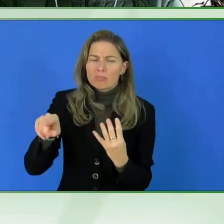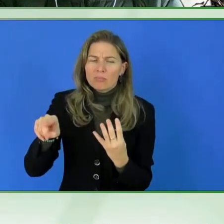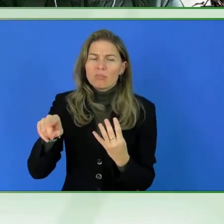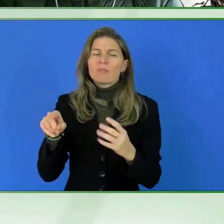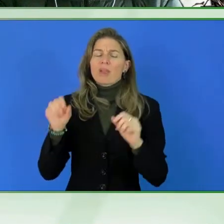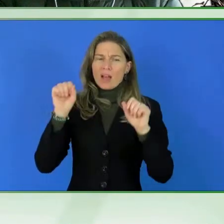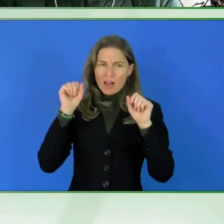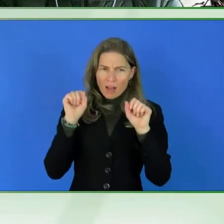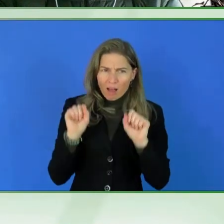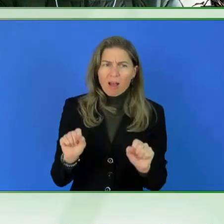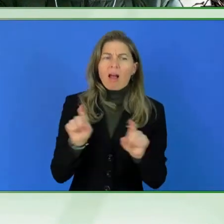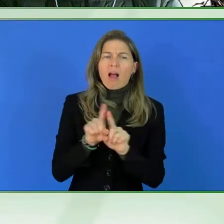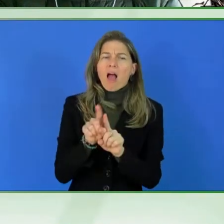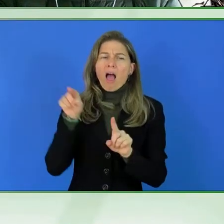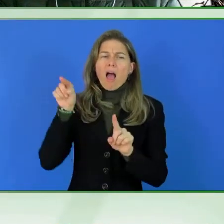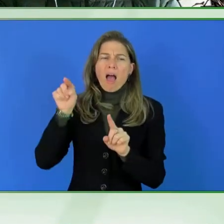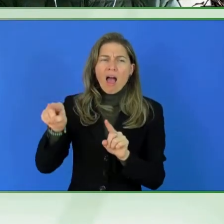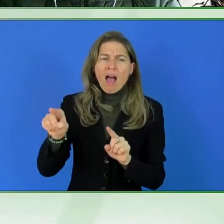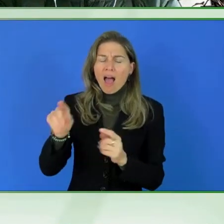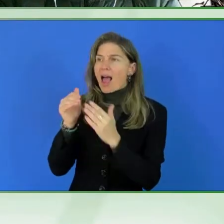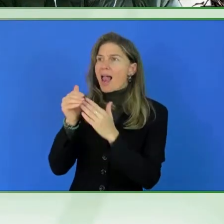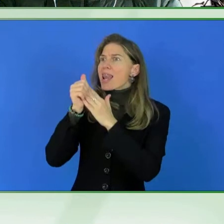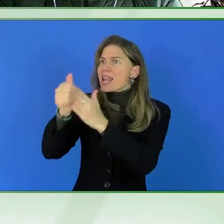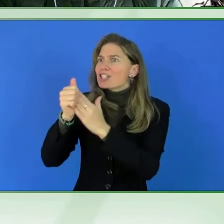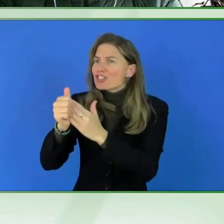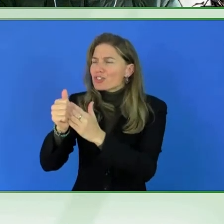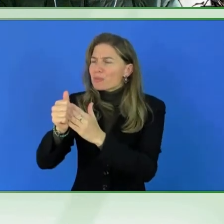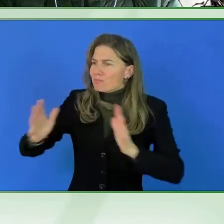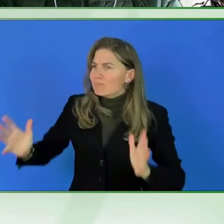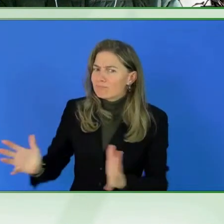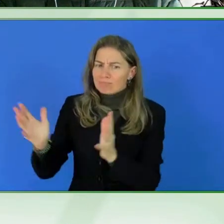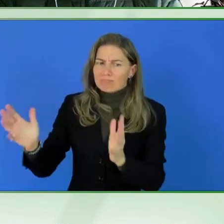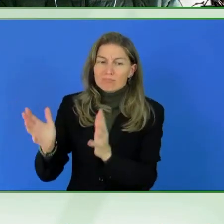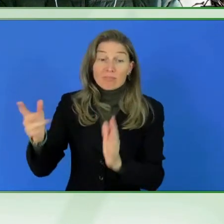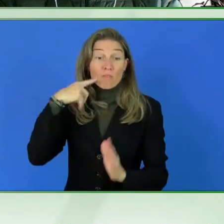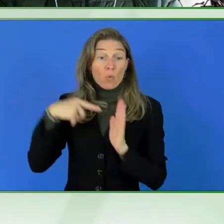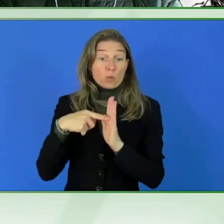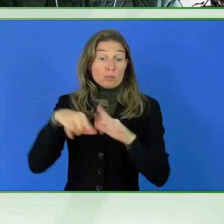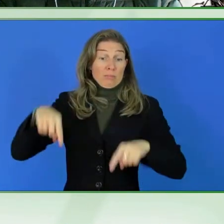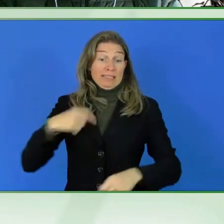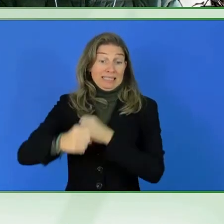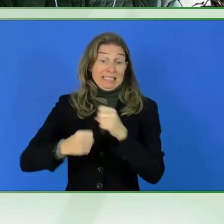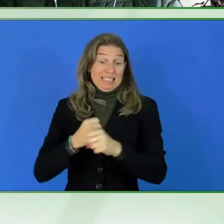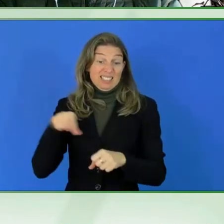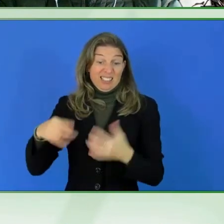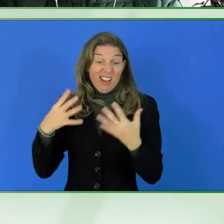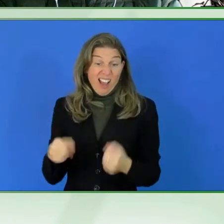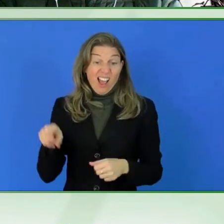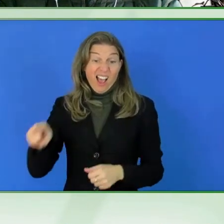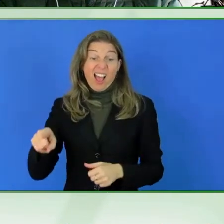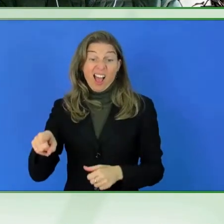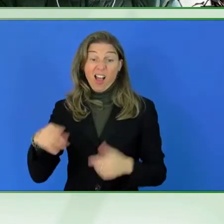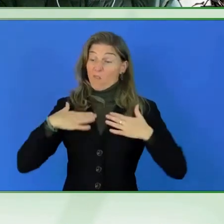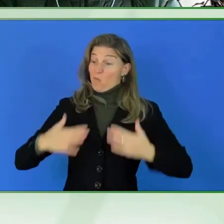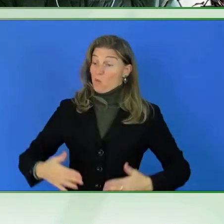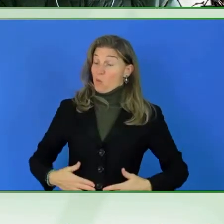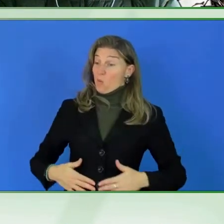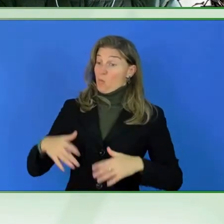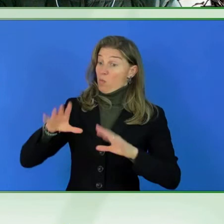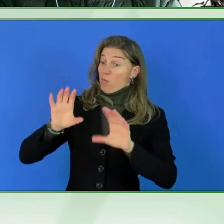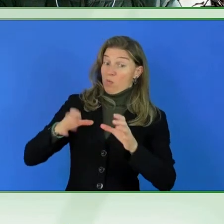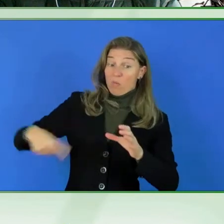ratio for this fiscal year. This already become part of our leadership team's performance